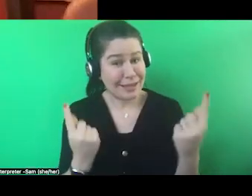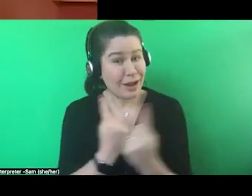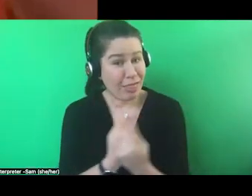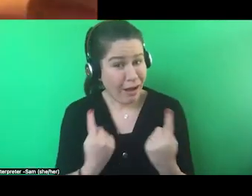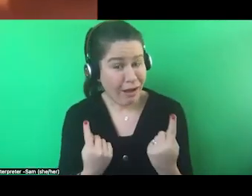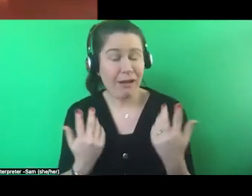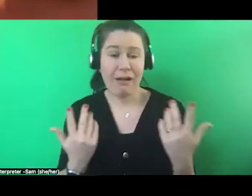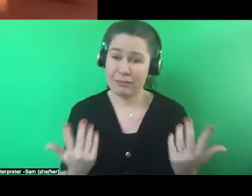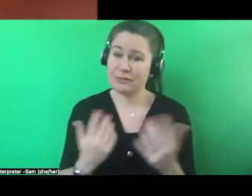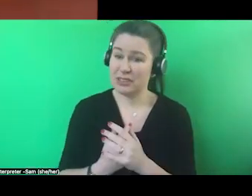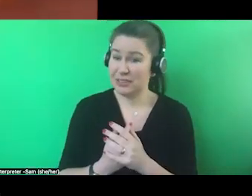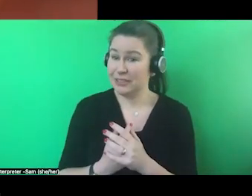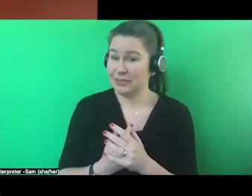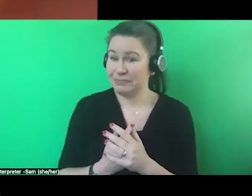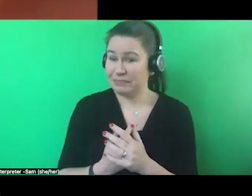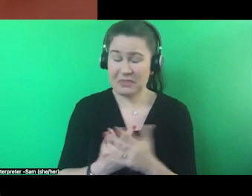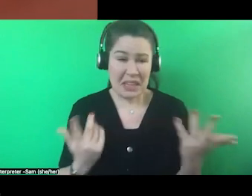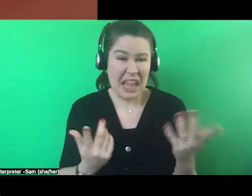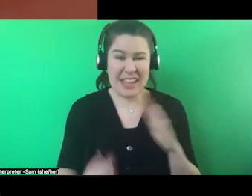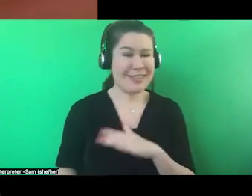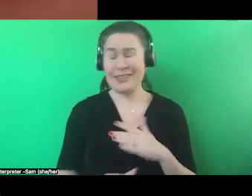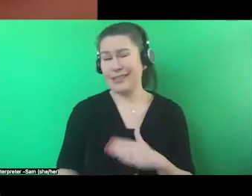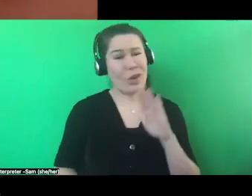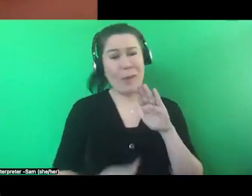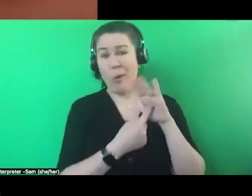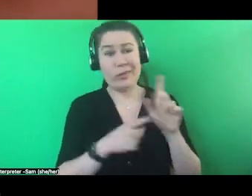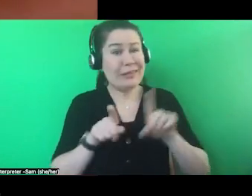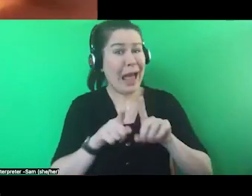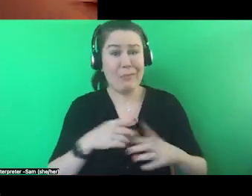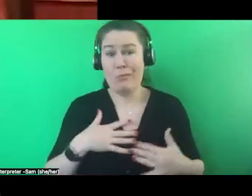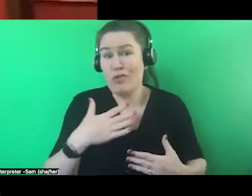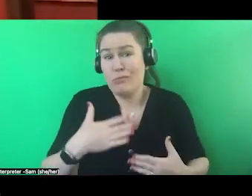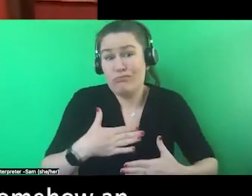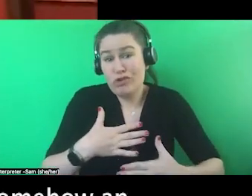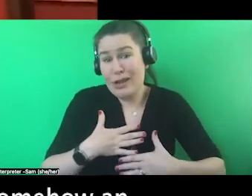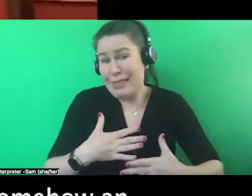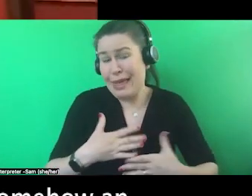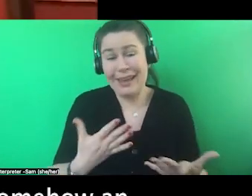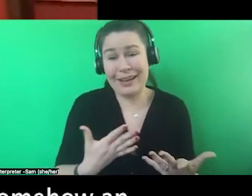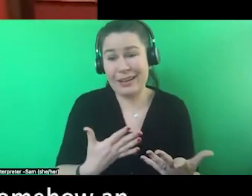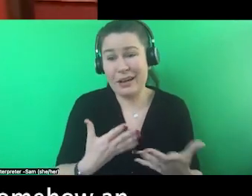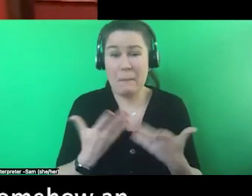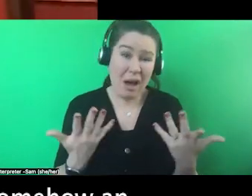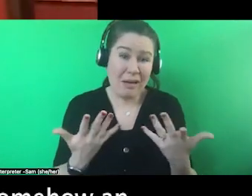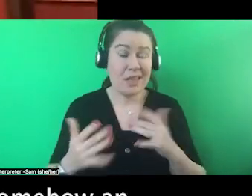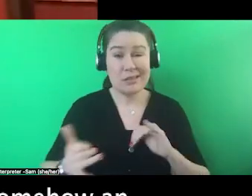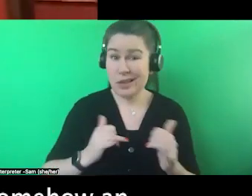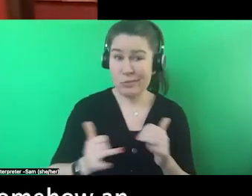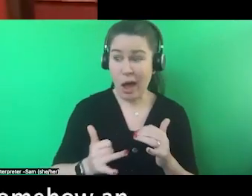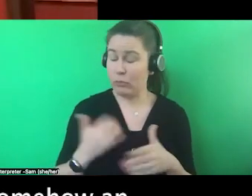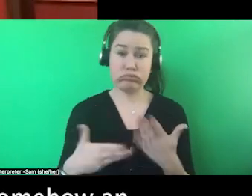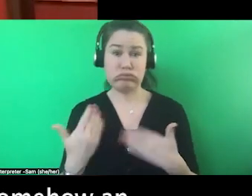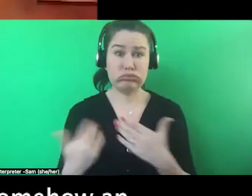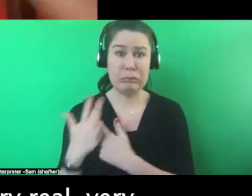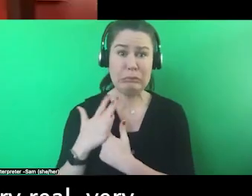kind of essential as breathing. But I don't know, so many times, so many different pressures means we can also kind of ignore it or think somehow